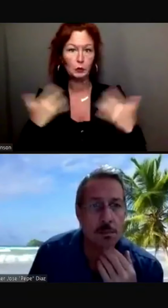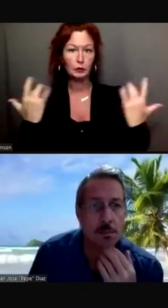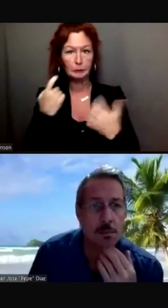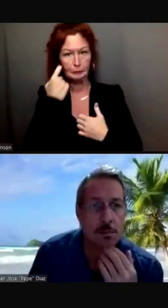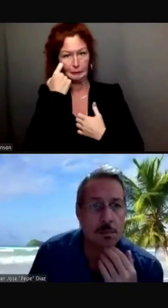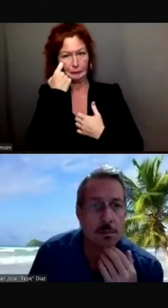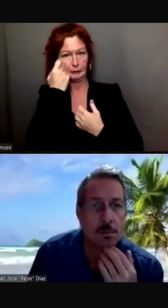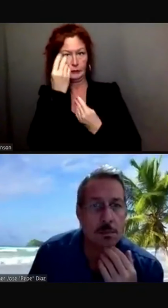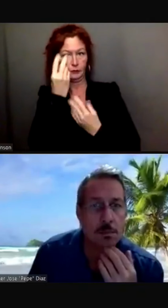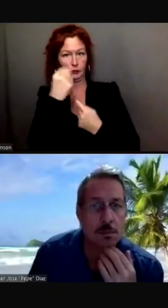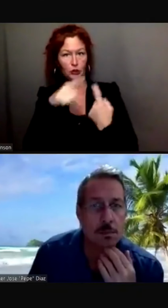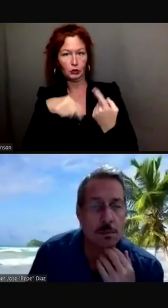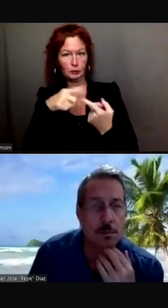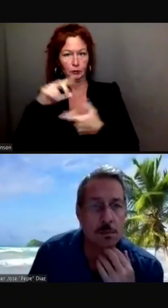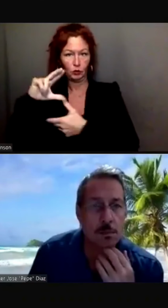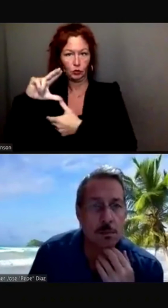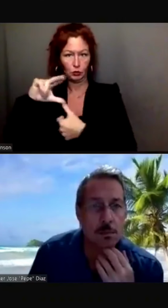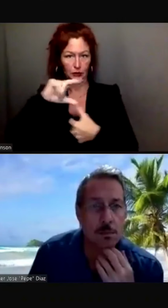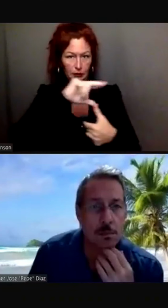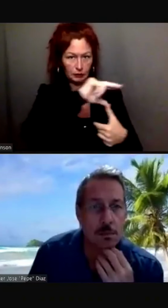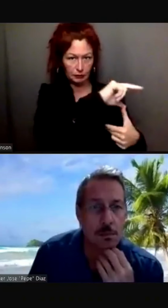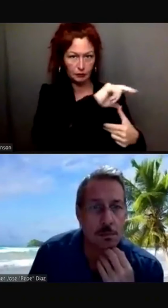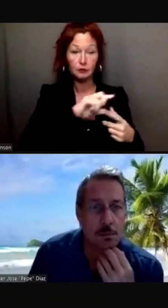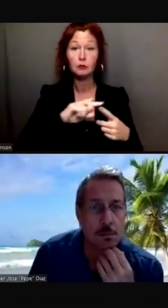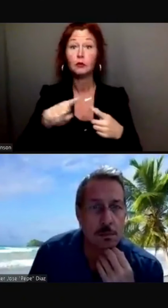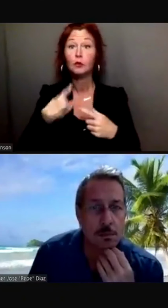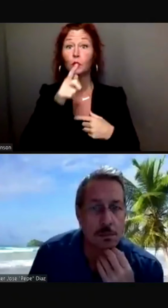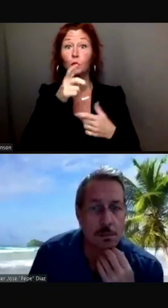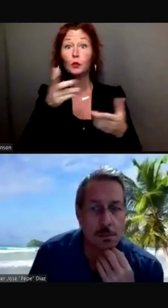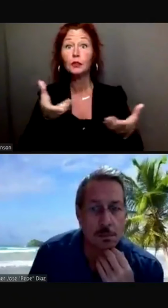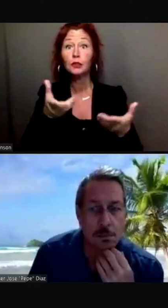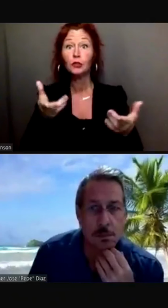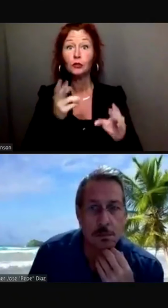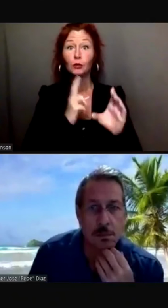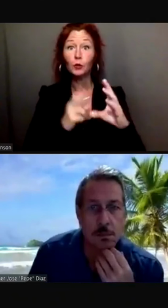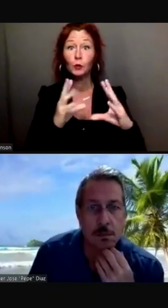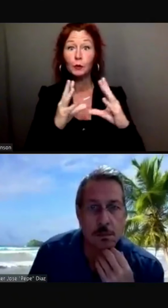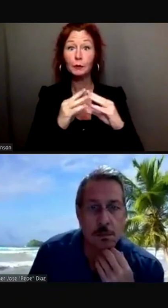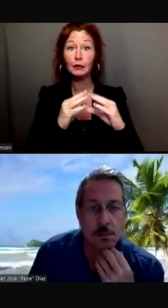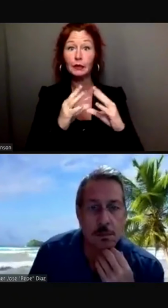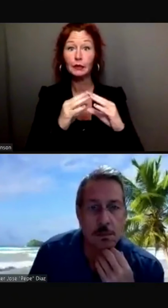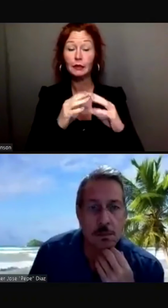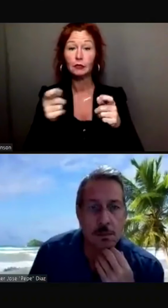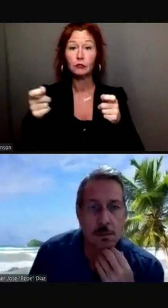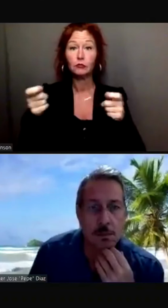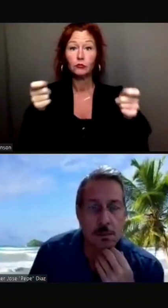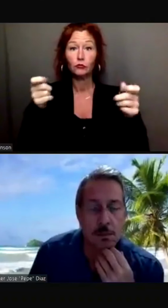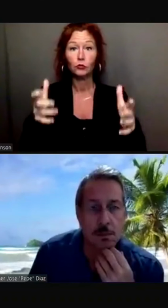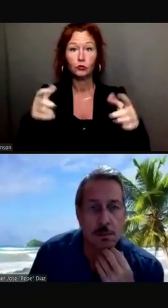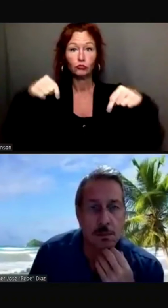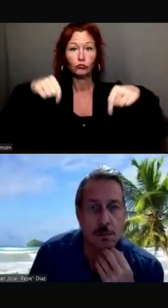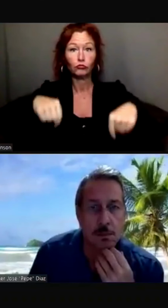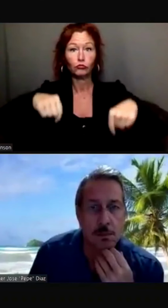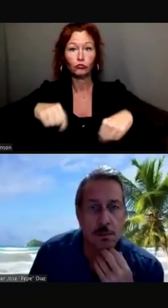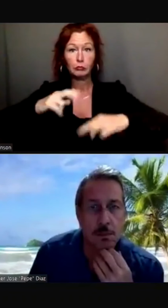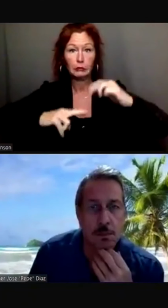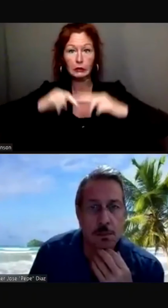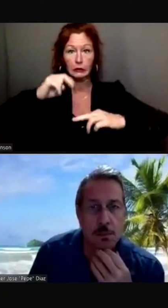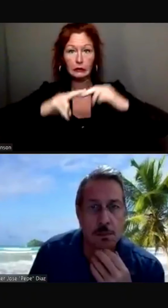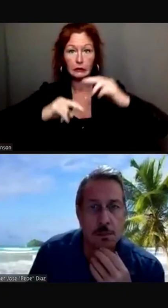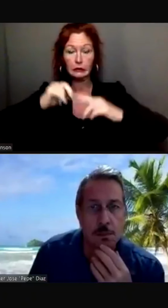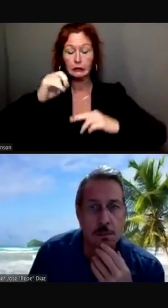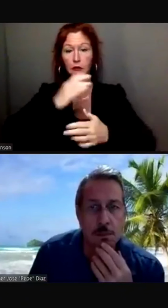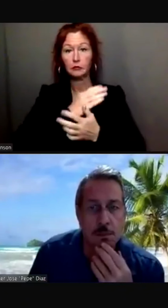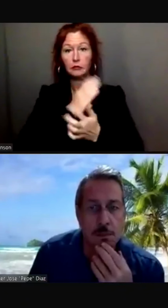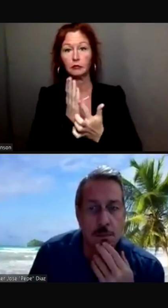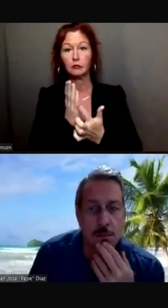a lot of members of the Board of County Commissioners via Zoom. Miami-Dade County's Emergency Management Director, Frank Rollison, Fire Chief Alan Kaminsky, and Police